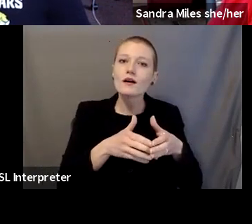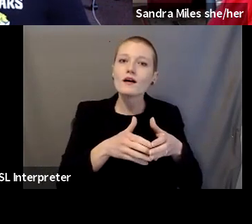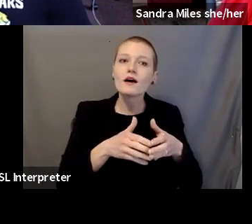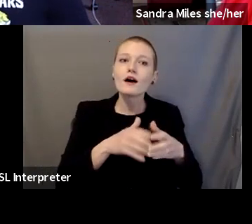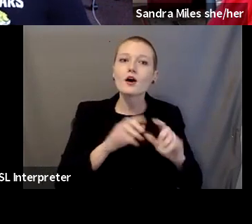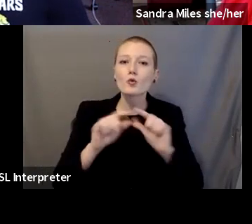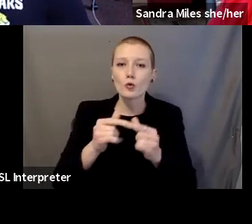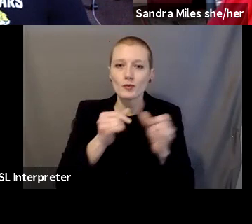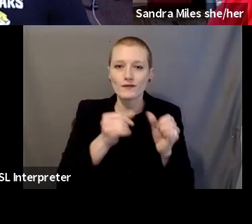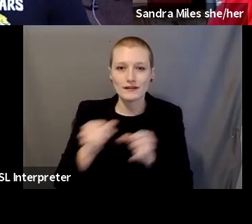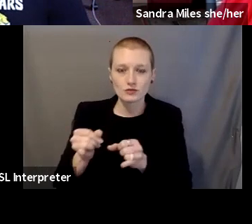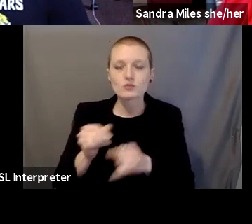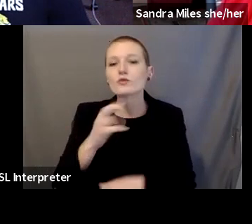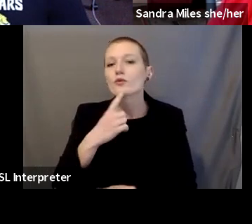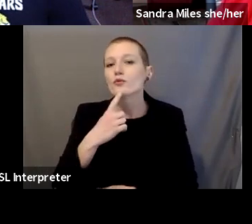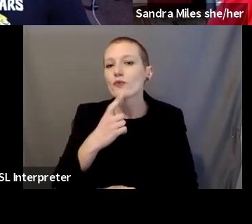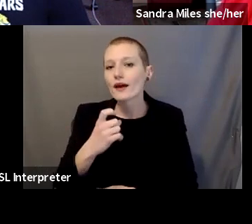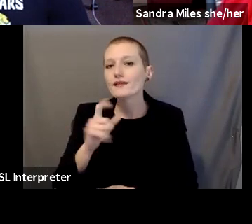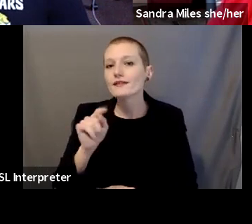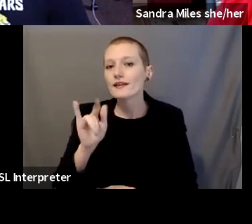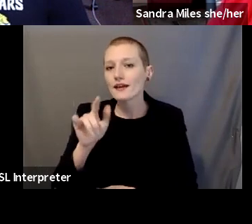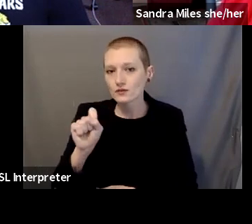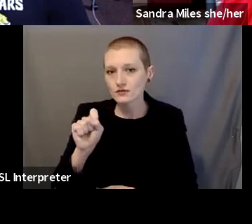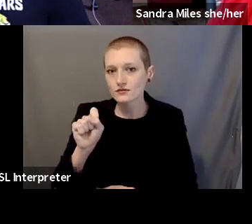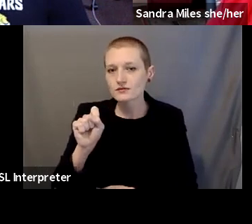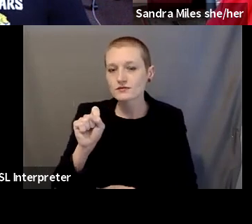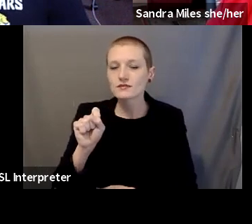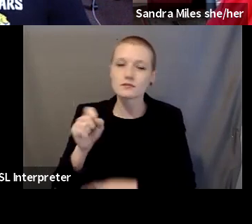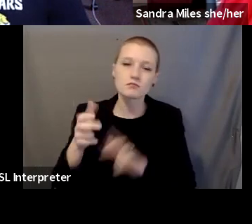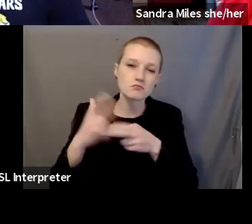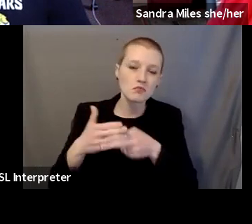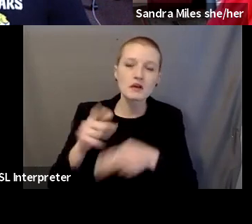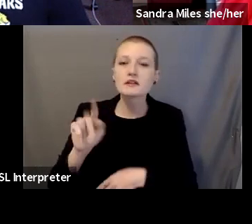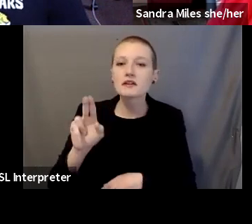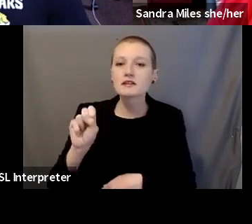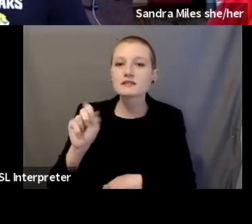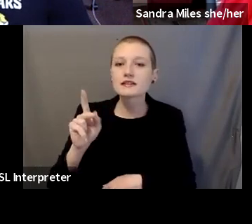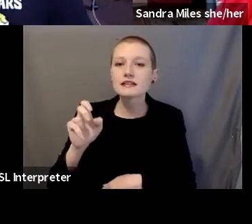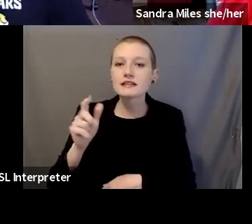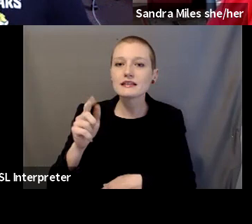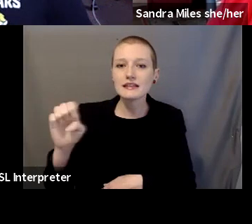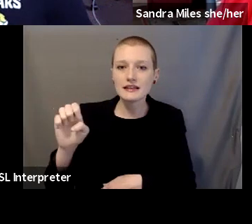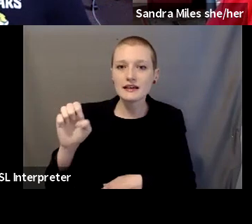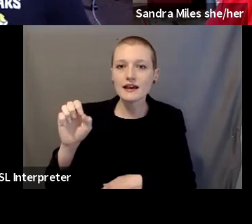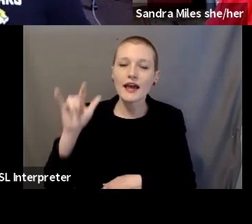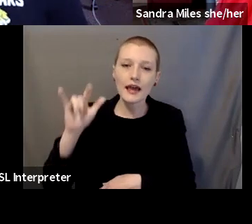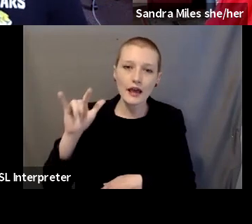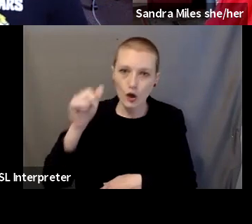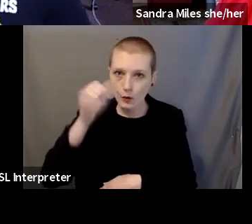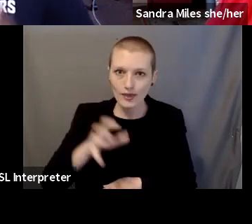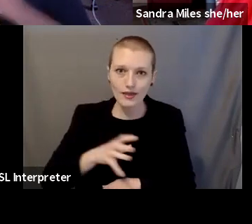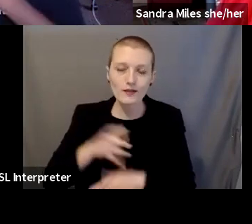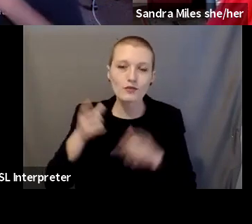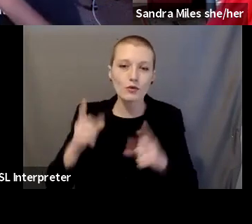Red Tails, the Tuskegee Airmen during World War II. And really what you look at what they did, we